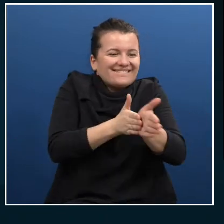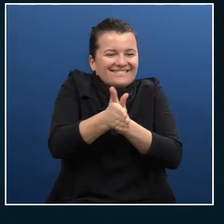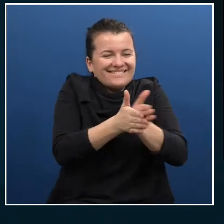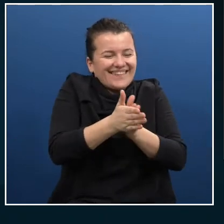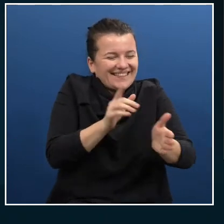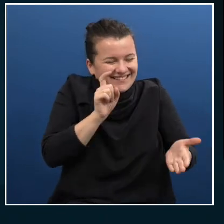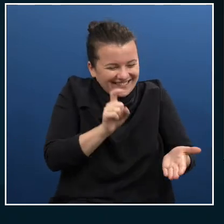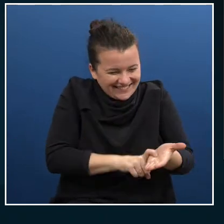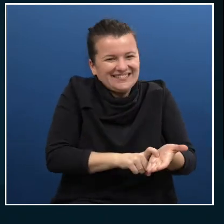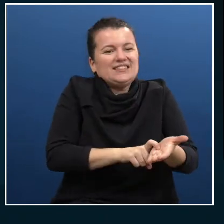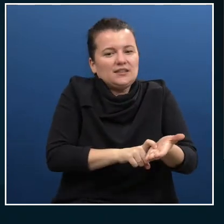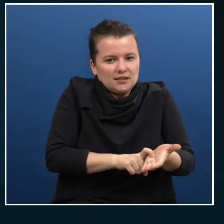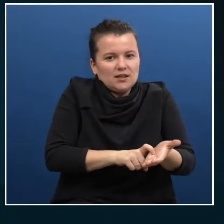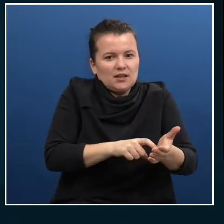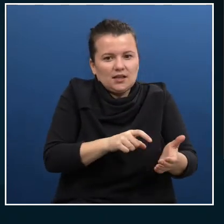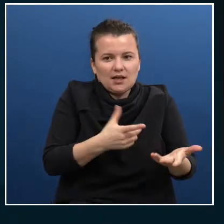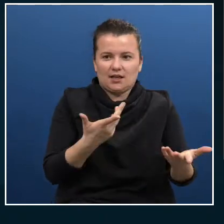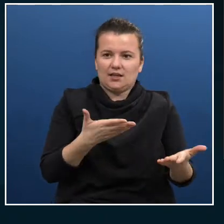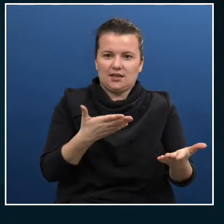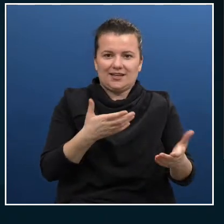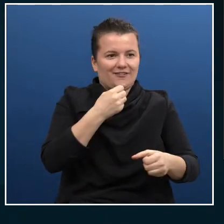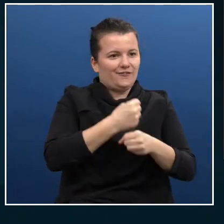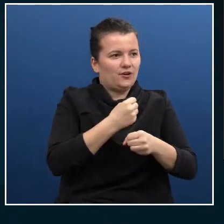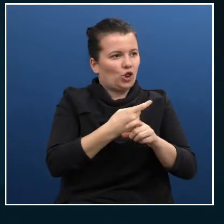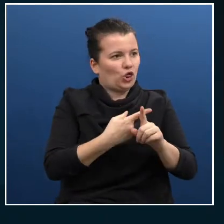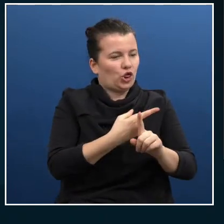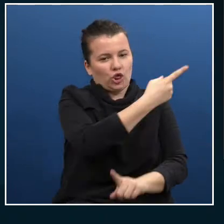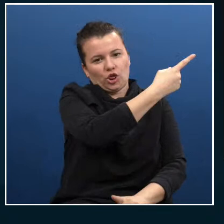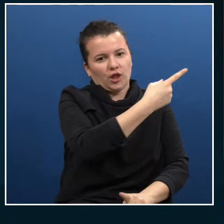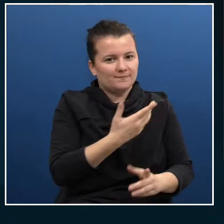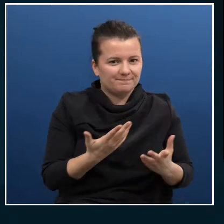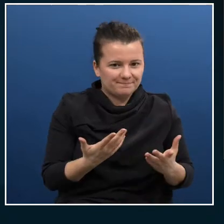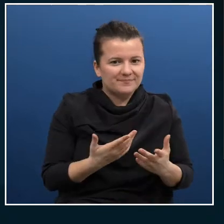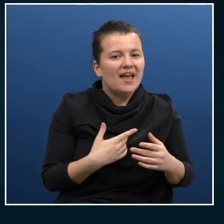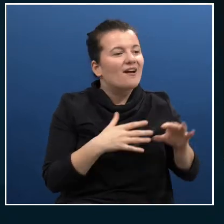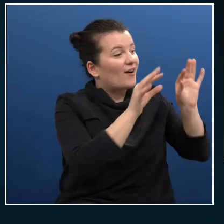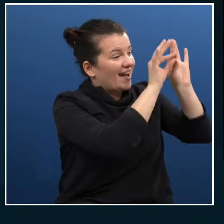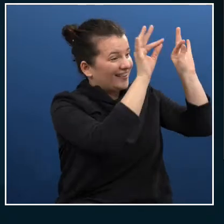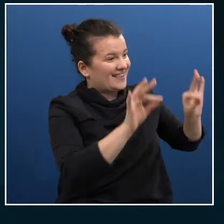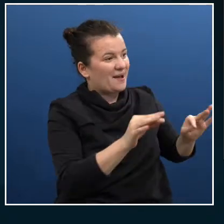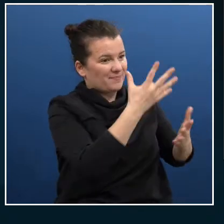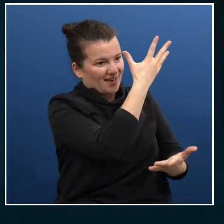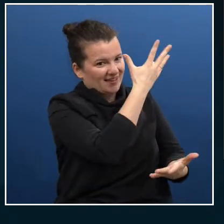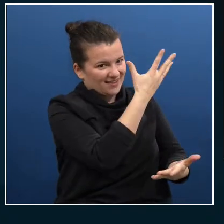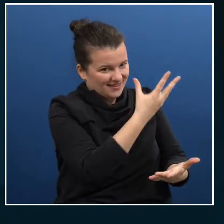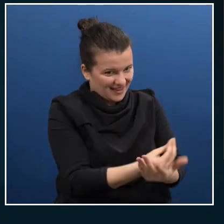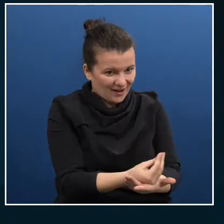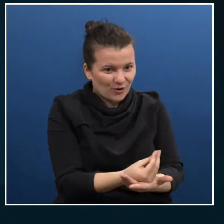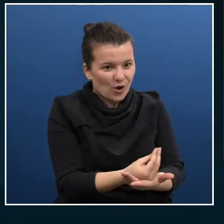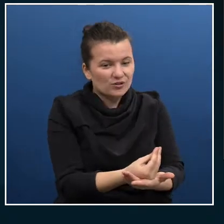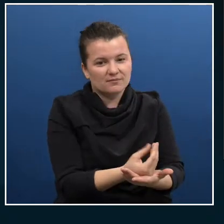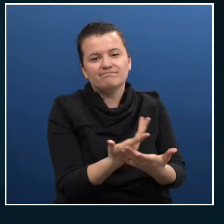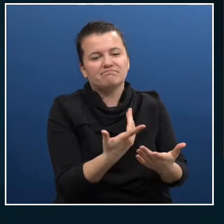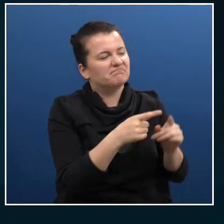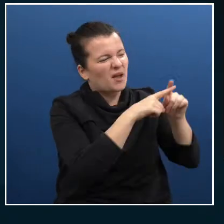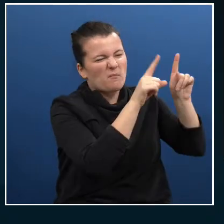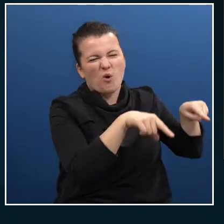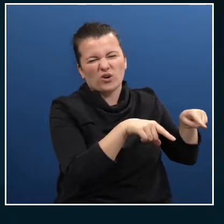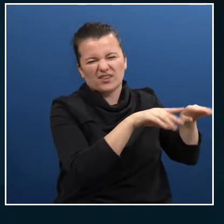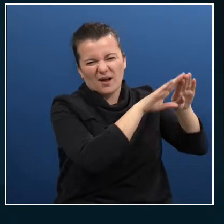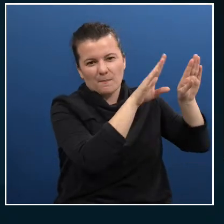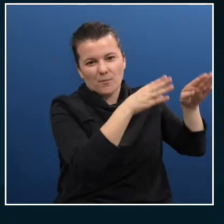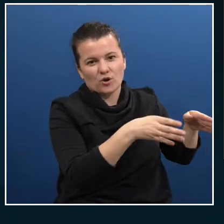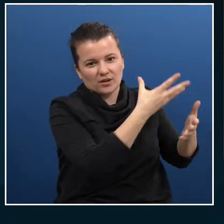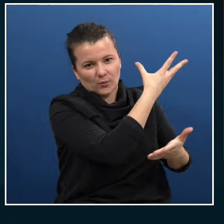just the standard template that I downloaded from the Azure portal. And then apparently it